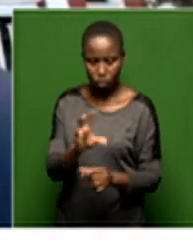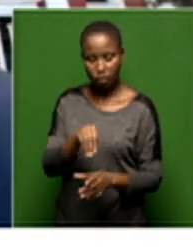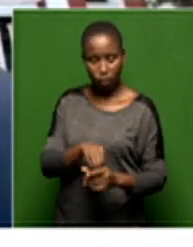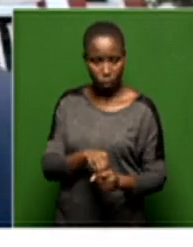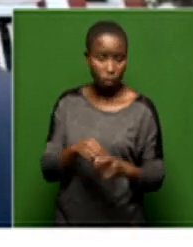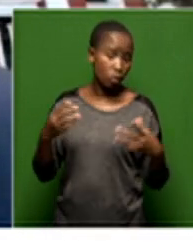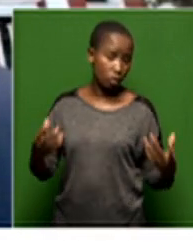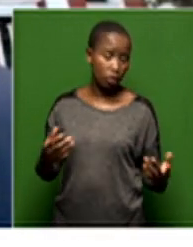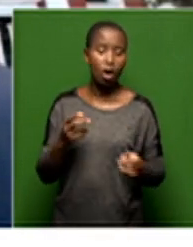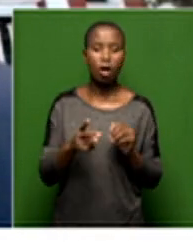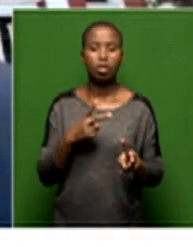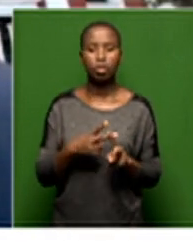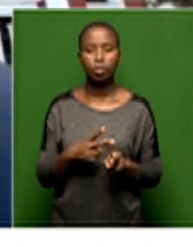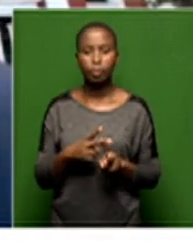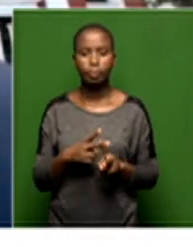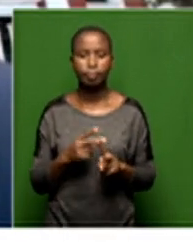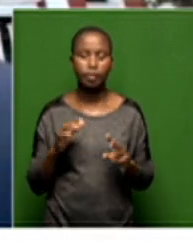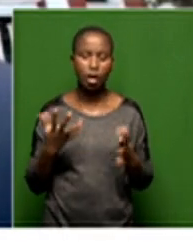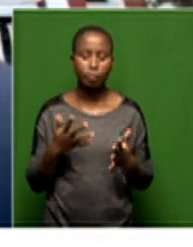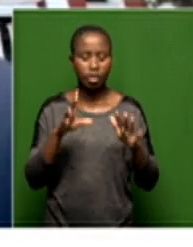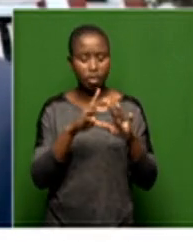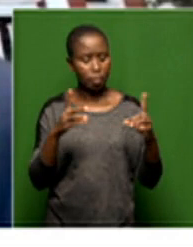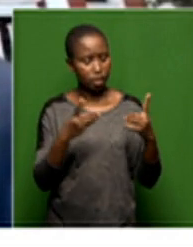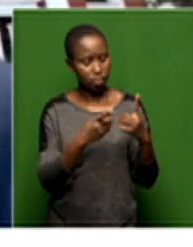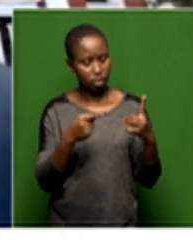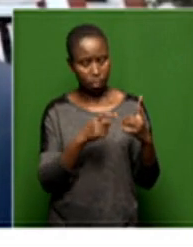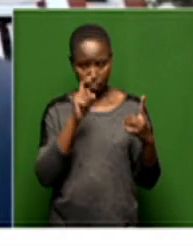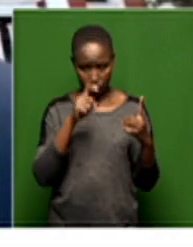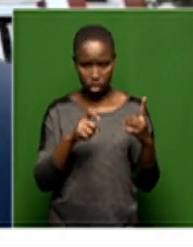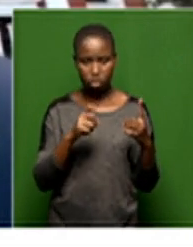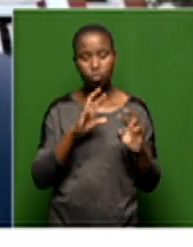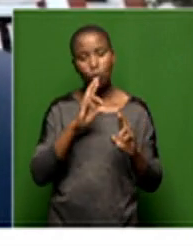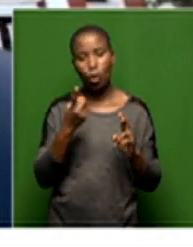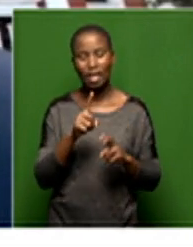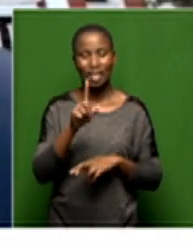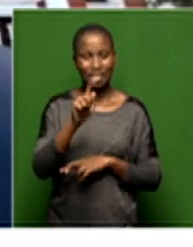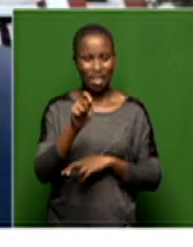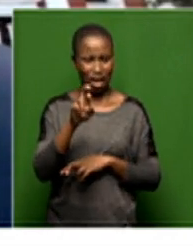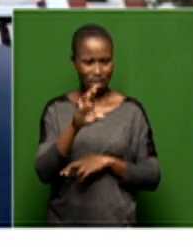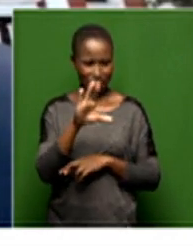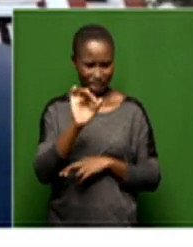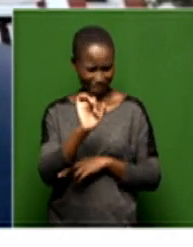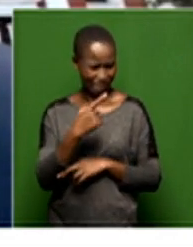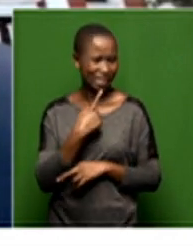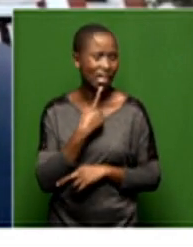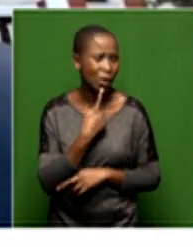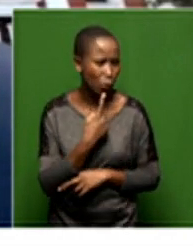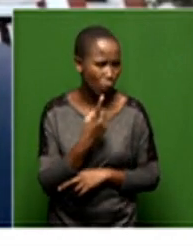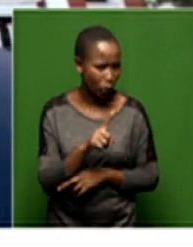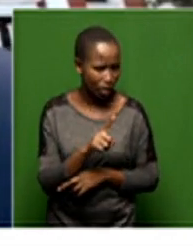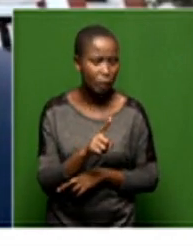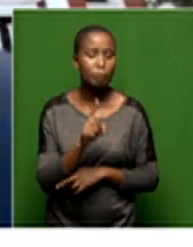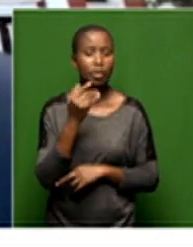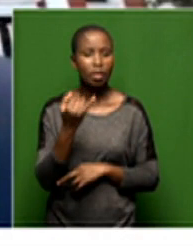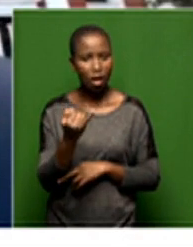in responding, as now the department, in responding to what the TRC is saying, we are looking